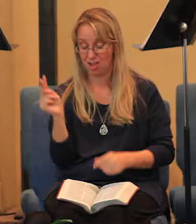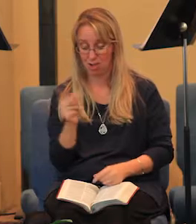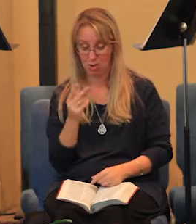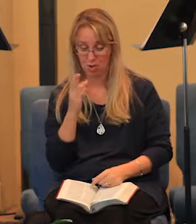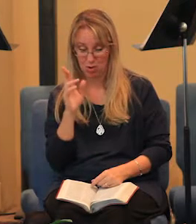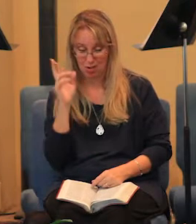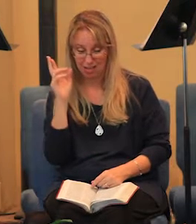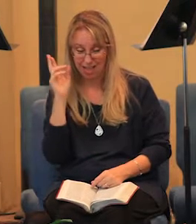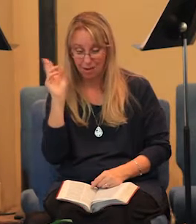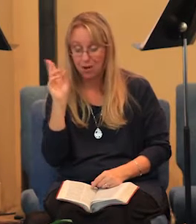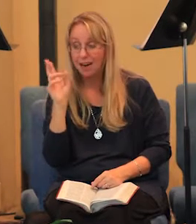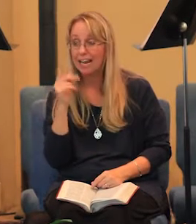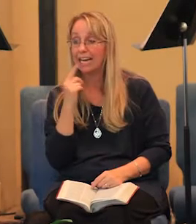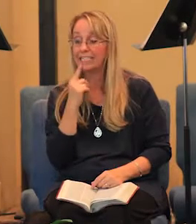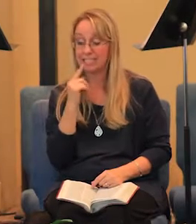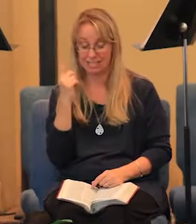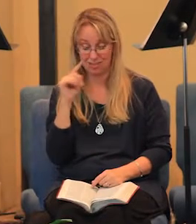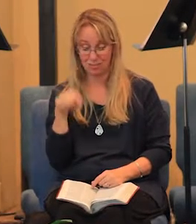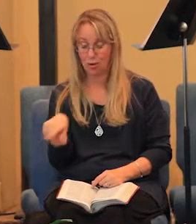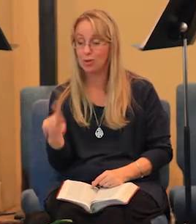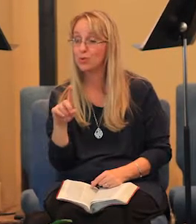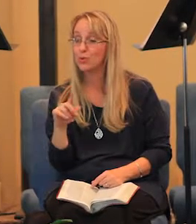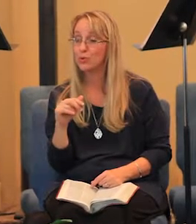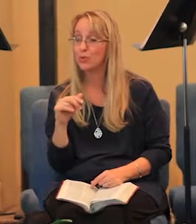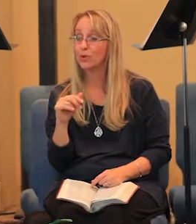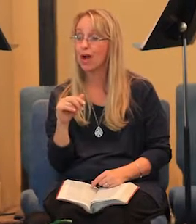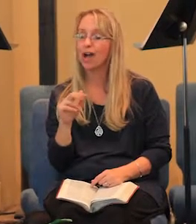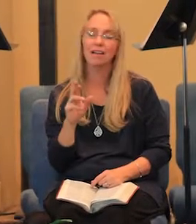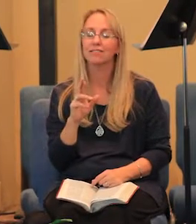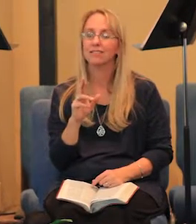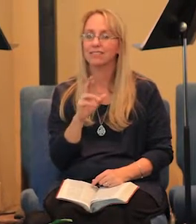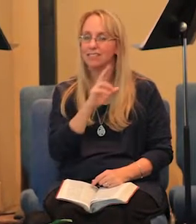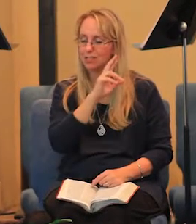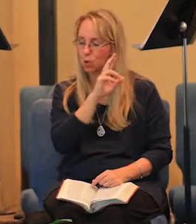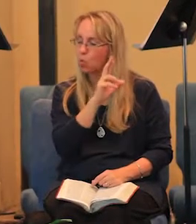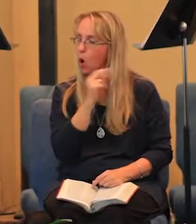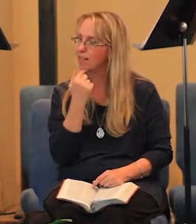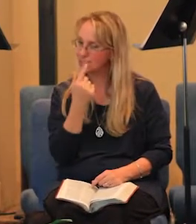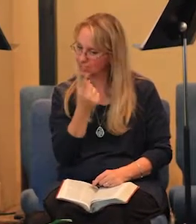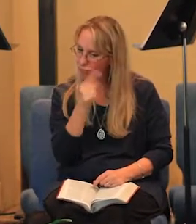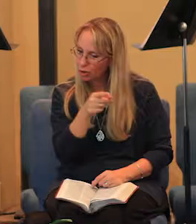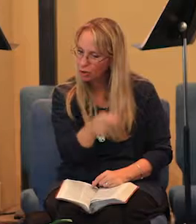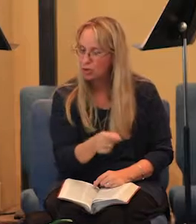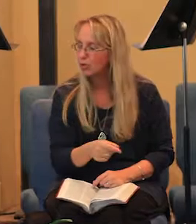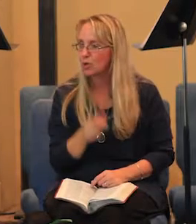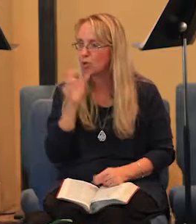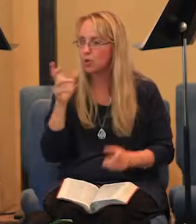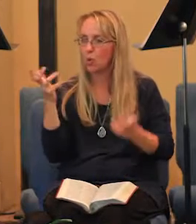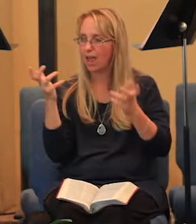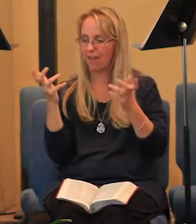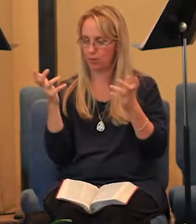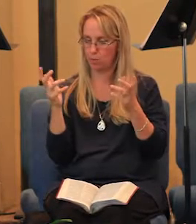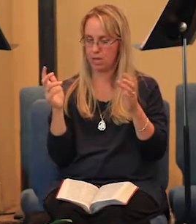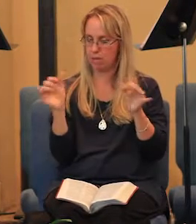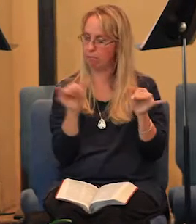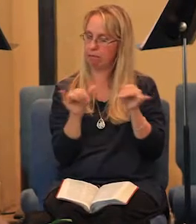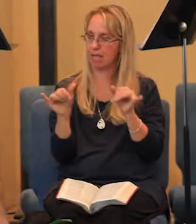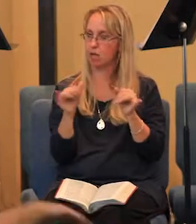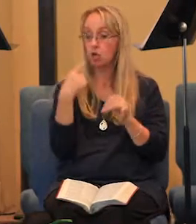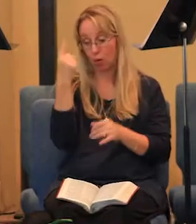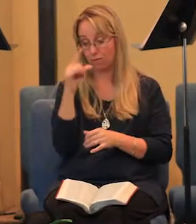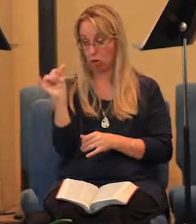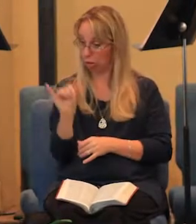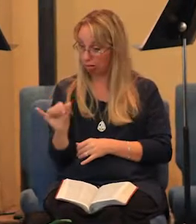Ray, this is for you. He looks at Roy and says, Roy, this is for you. You guys don't have to match up. Yeah, you look alike,